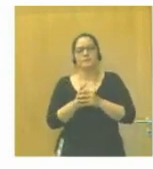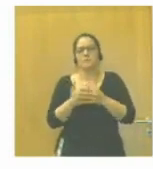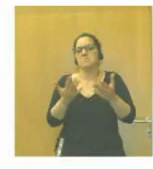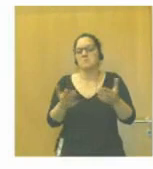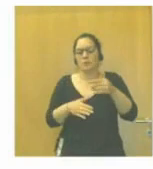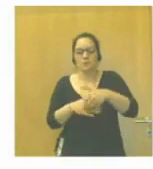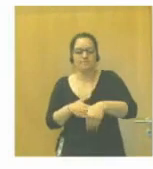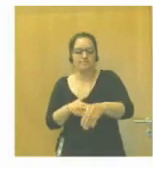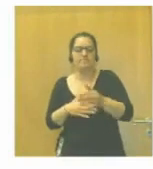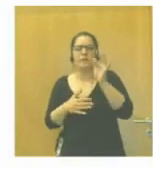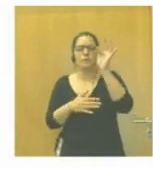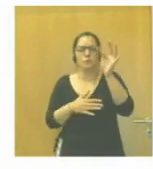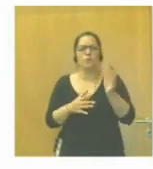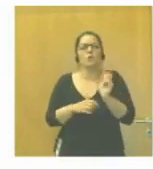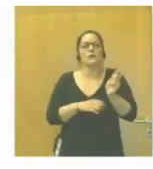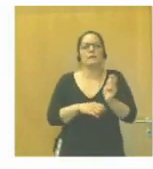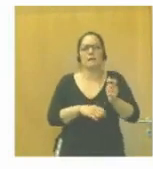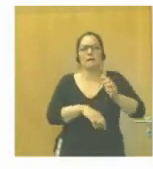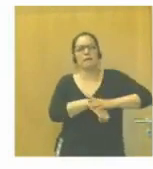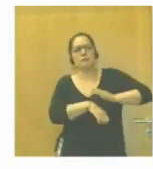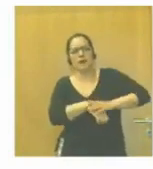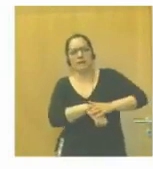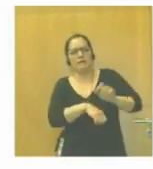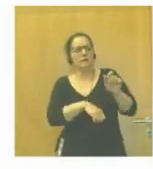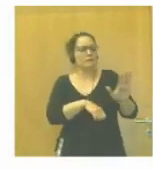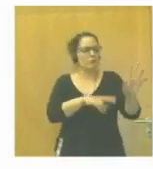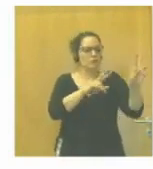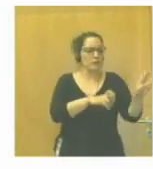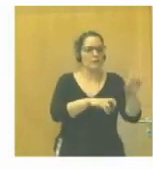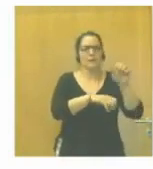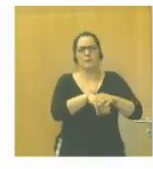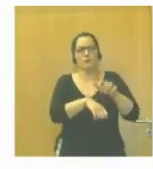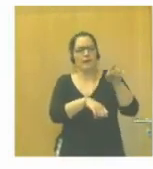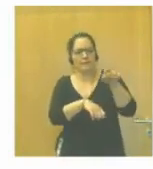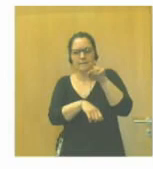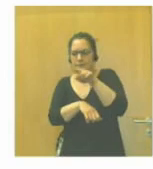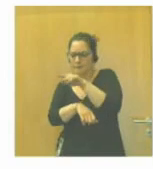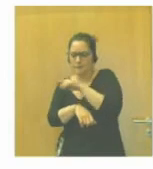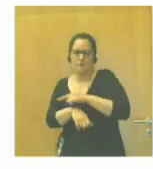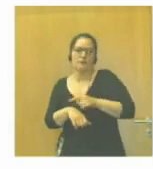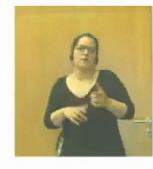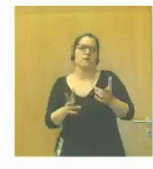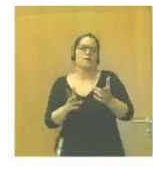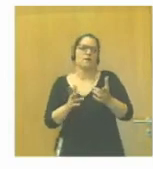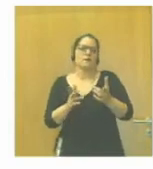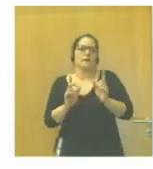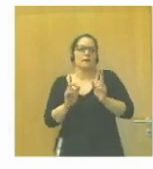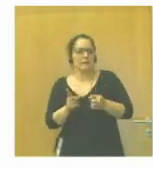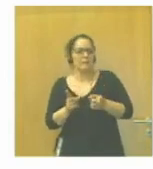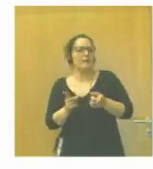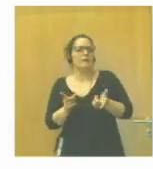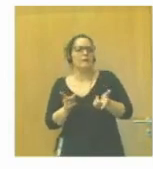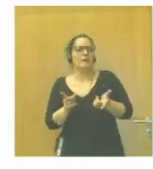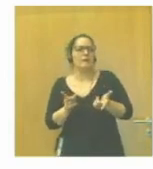around that face of the initiative to really create a team? Who else has to be at the table to make these decisions? And are there any kind